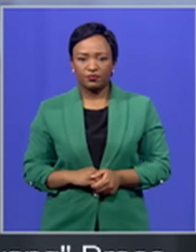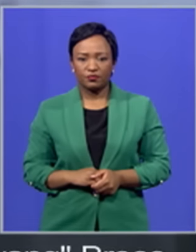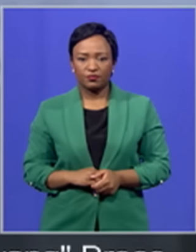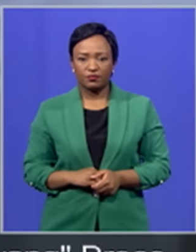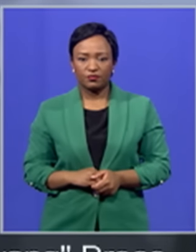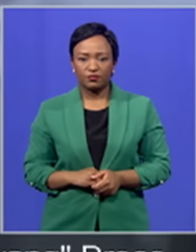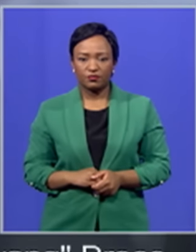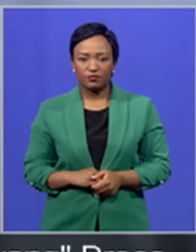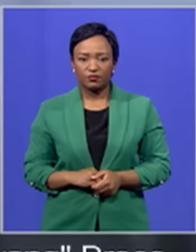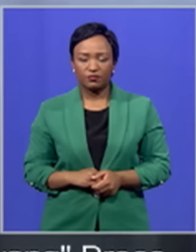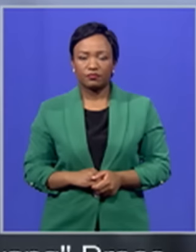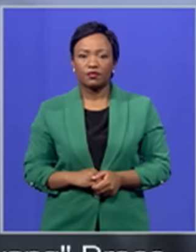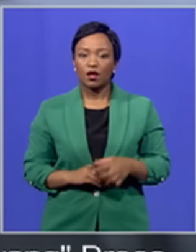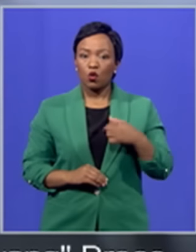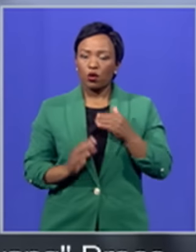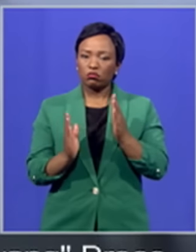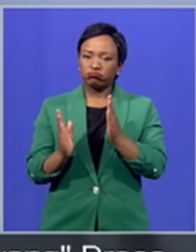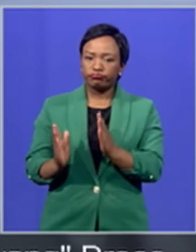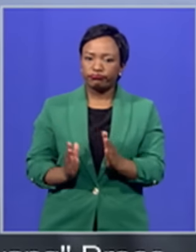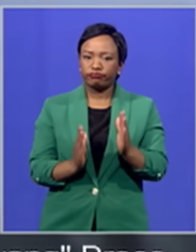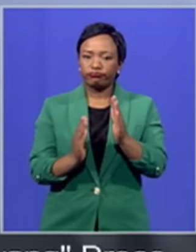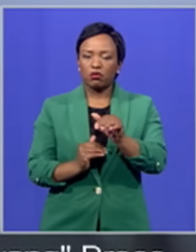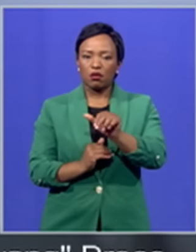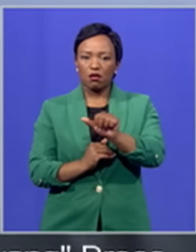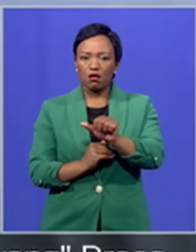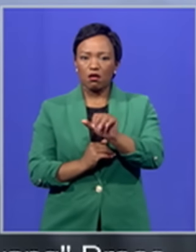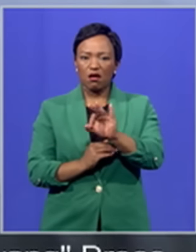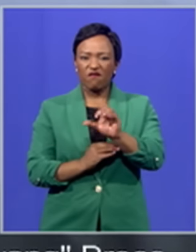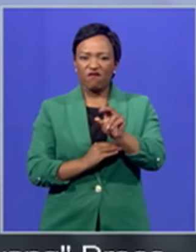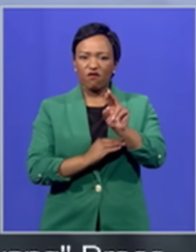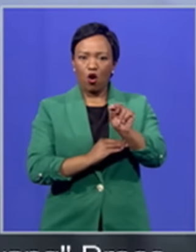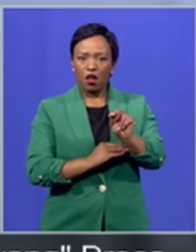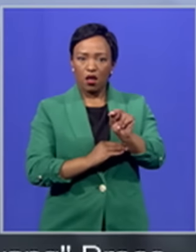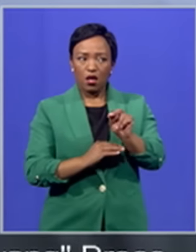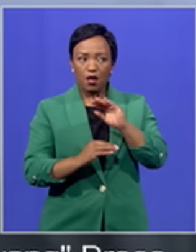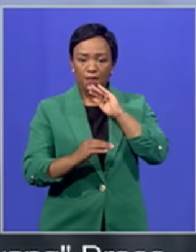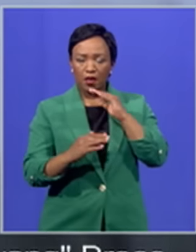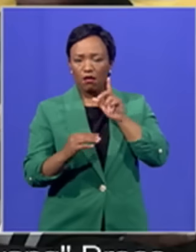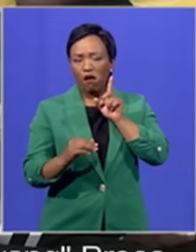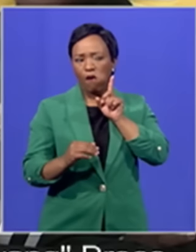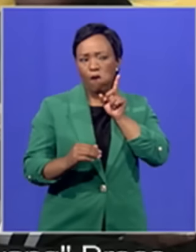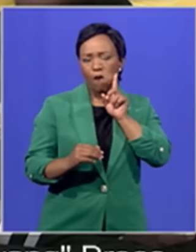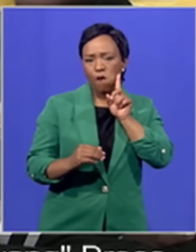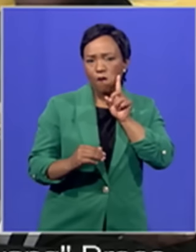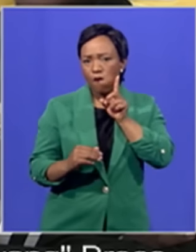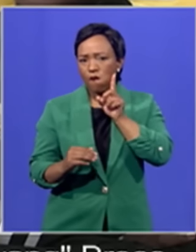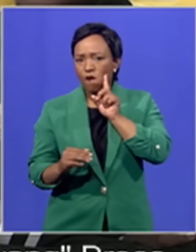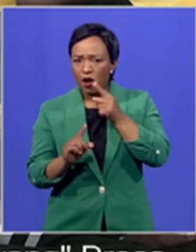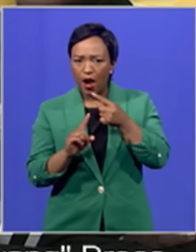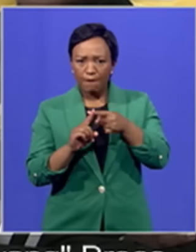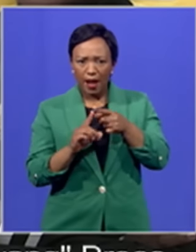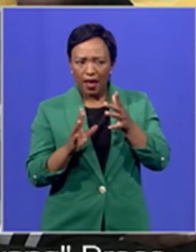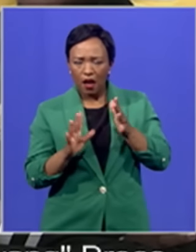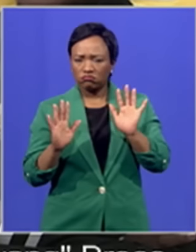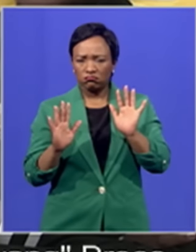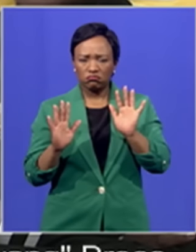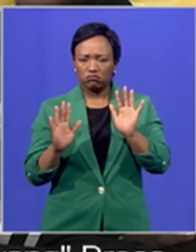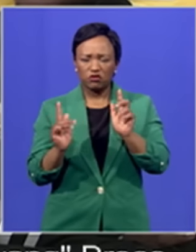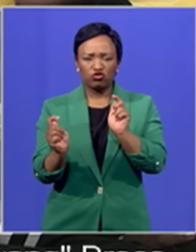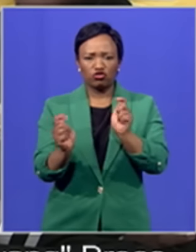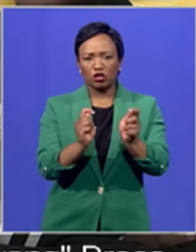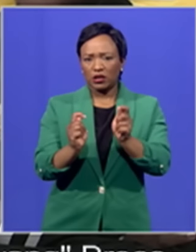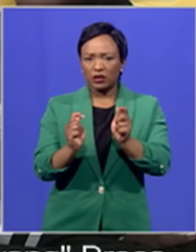AFCON, and it's not the moment now to do some experiments of I have to focus everything on